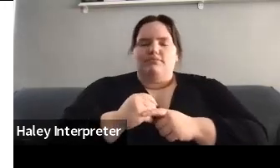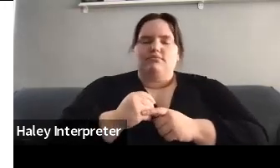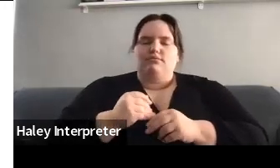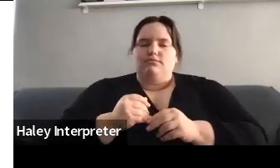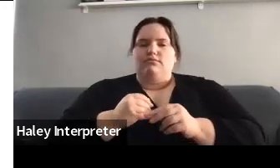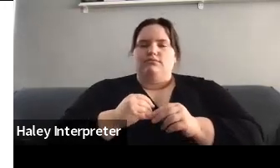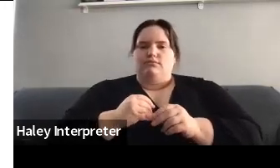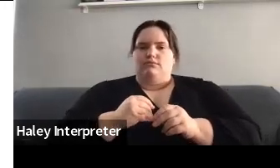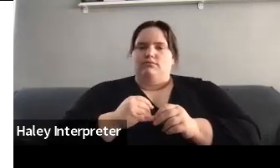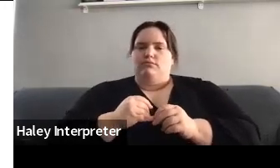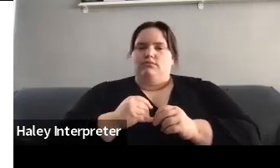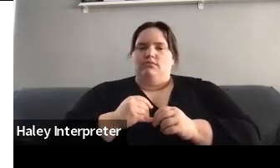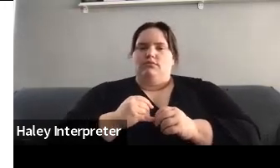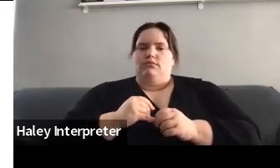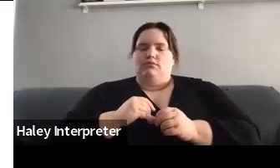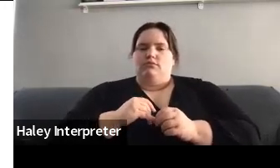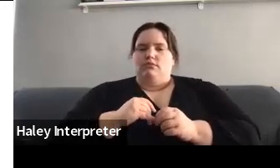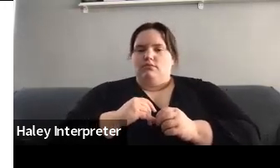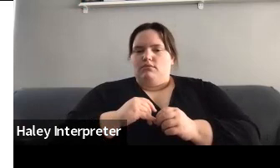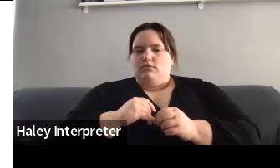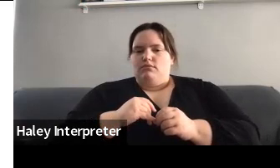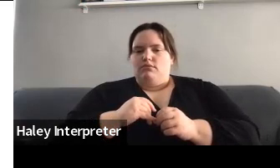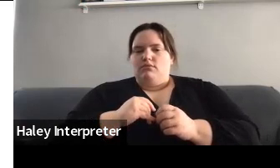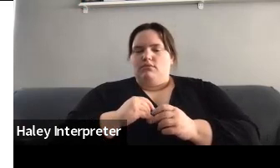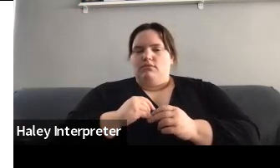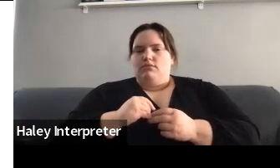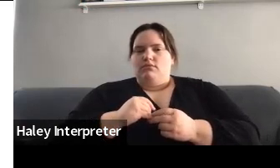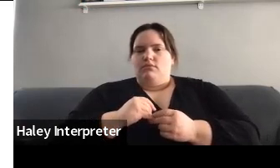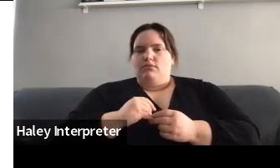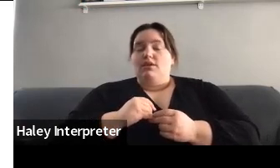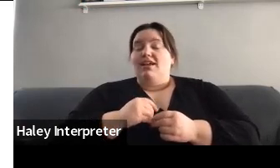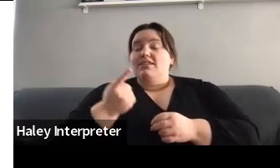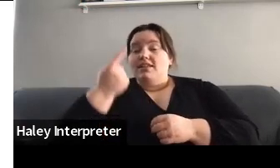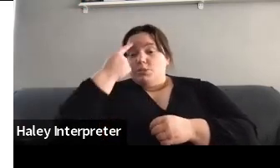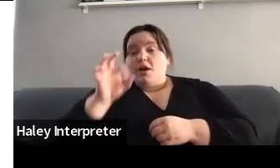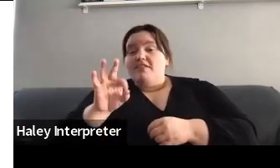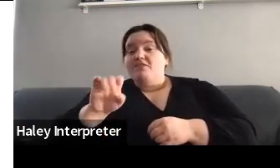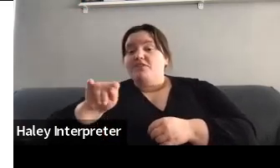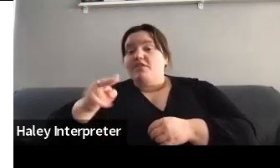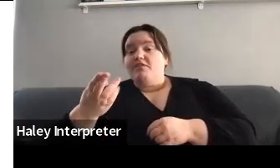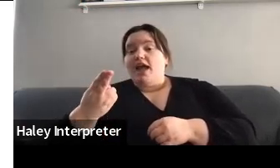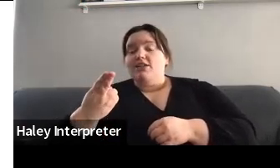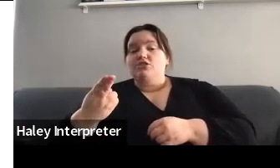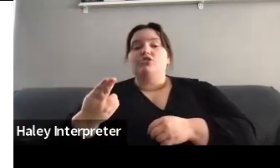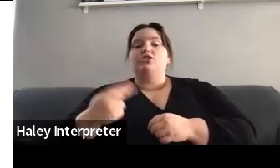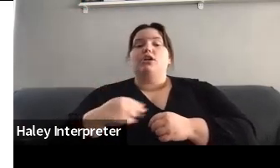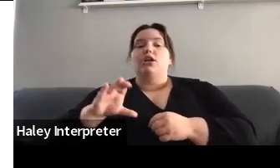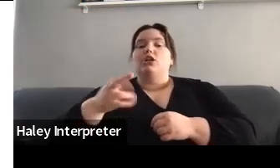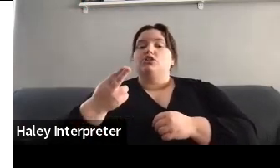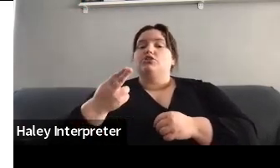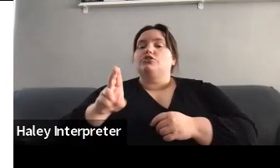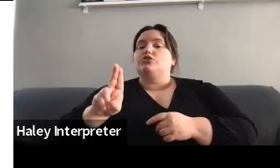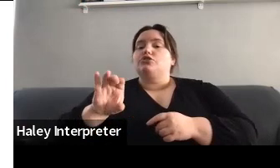Um, and so that's one for fetching. Chuckit has a variety of other devices